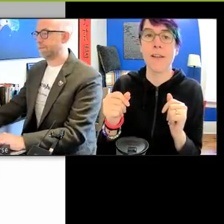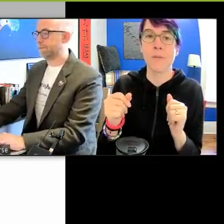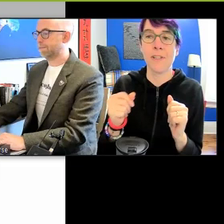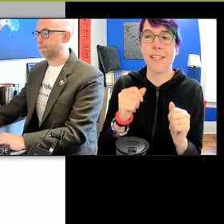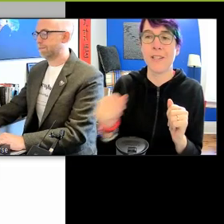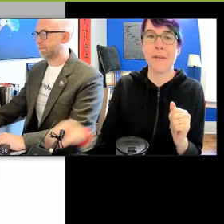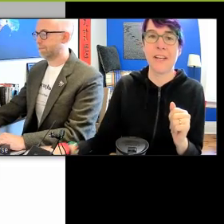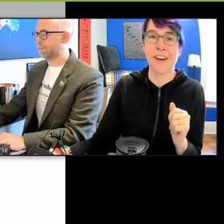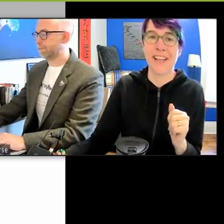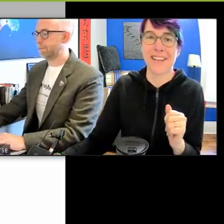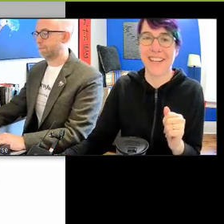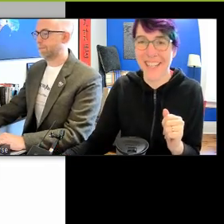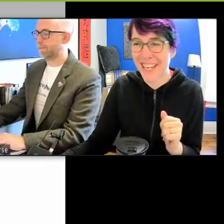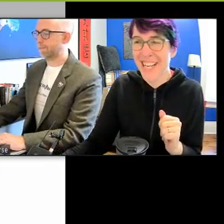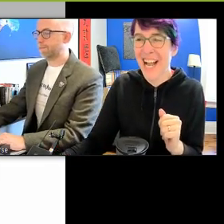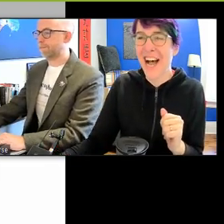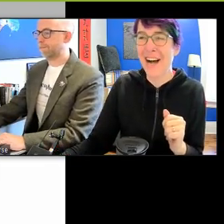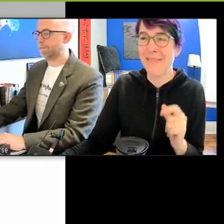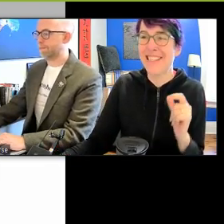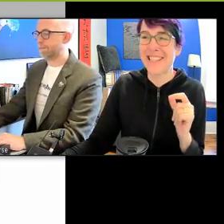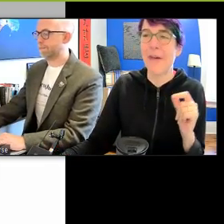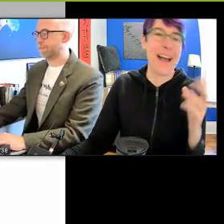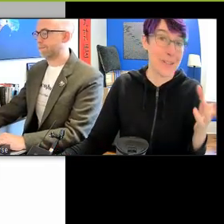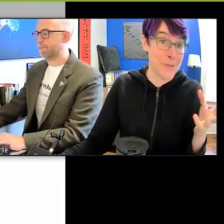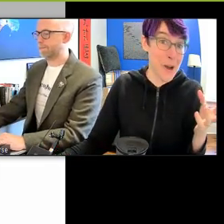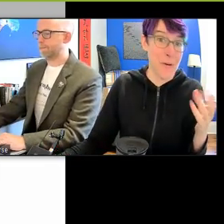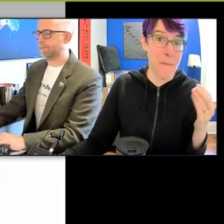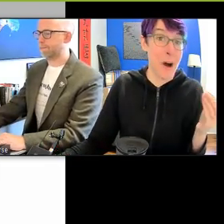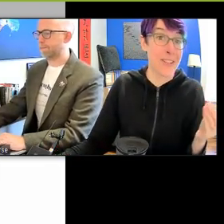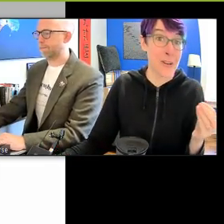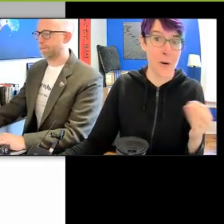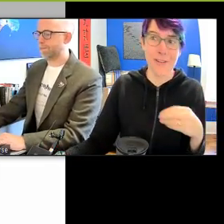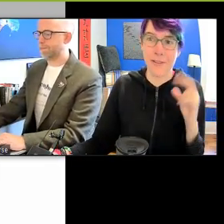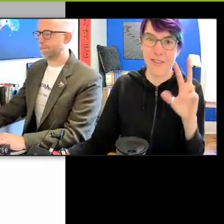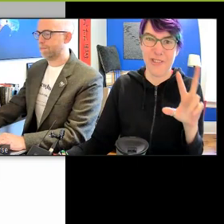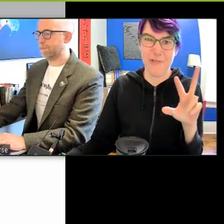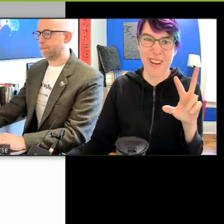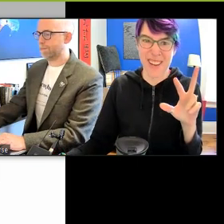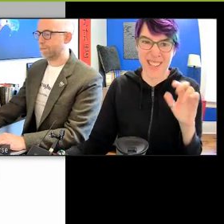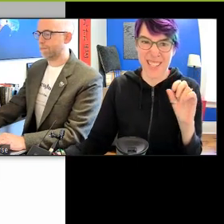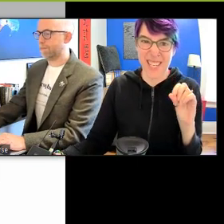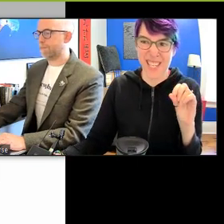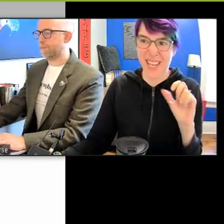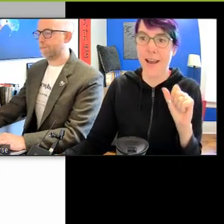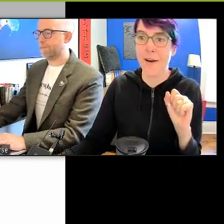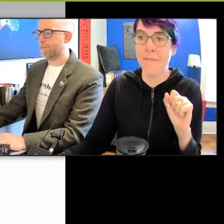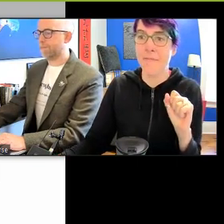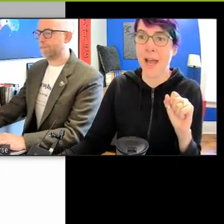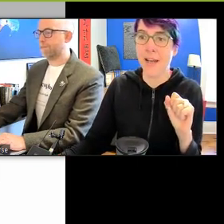more knowledgeable and speedier answer. This is, as you know, a monster course. So there are three of us that teach